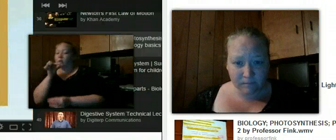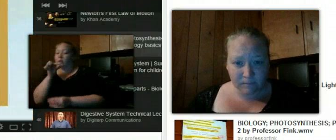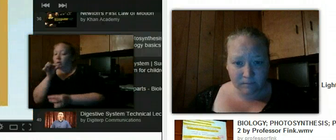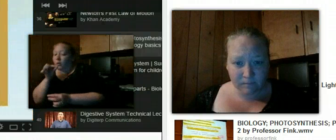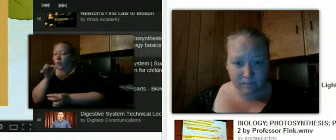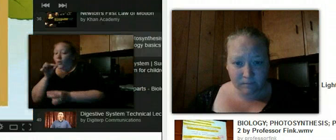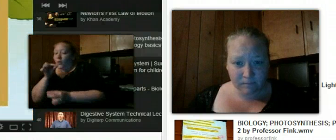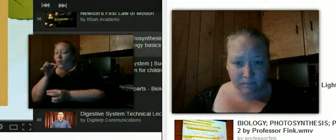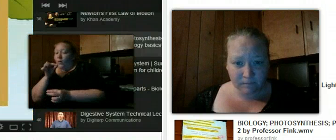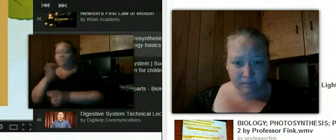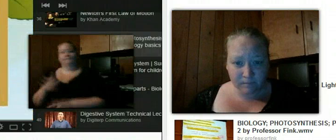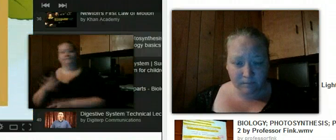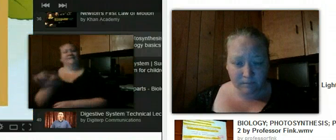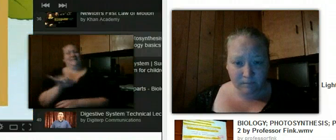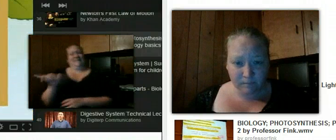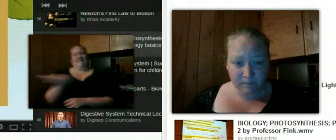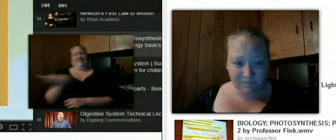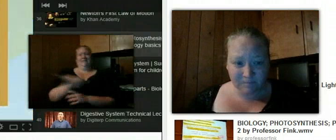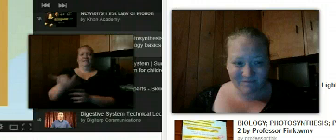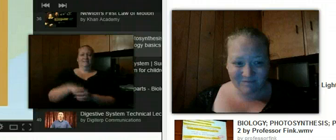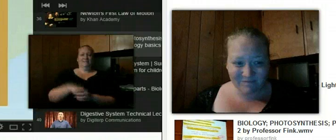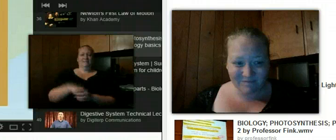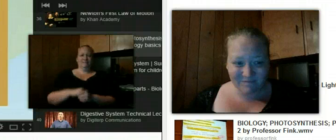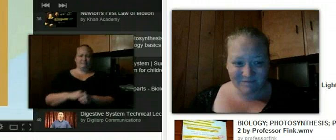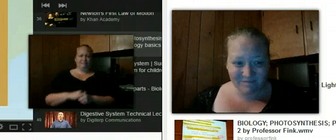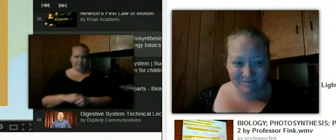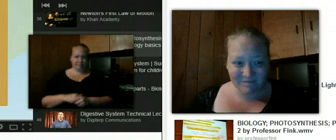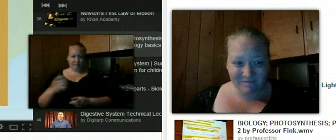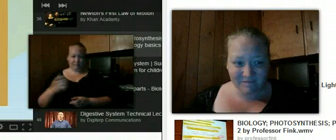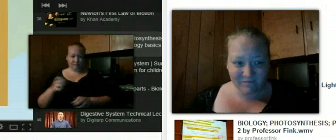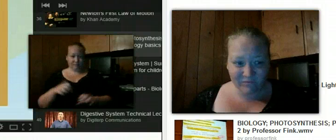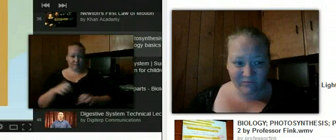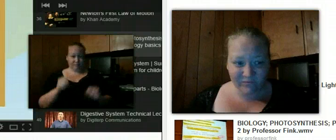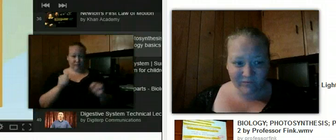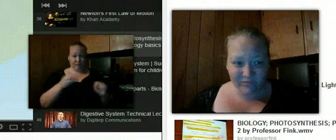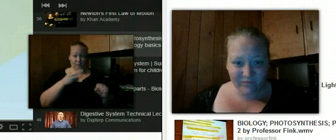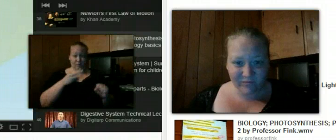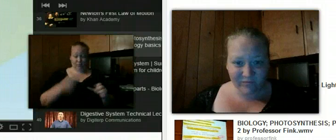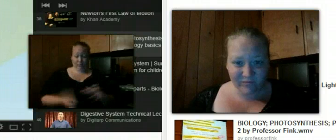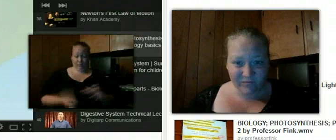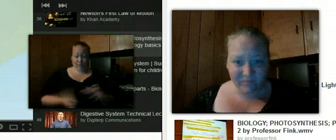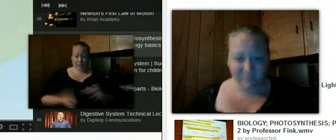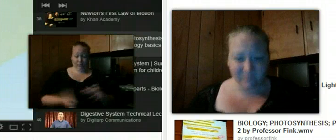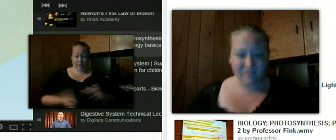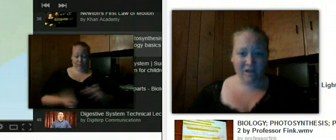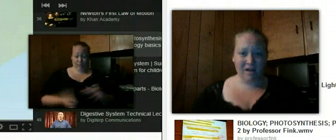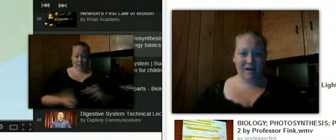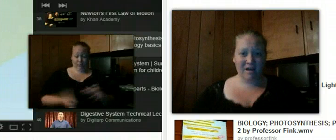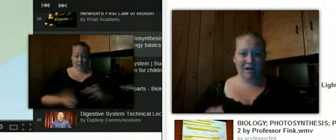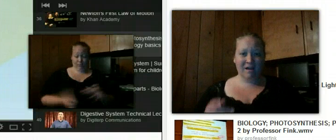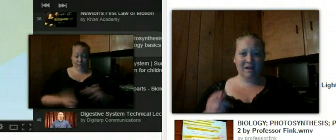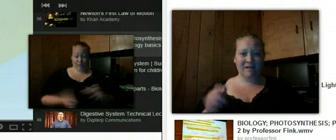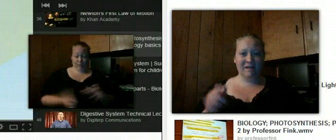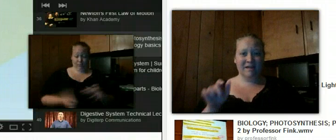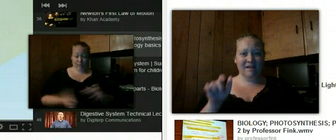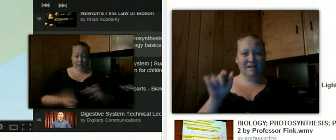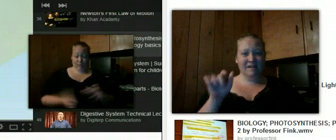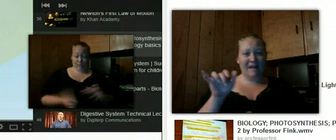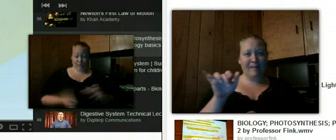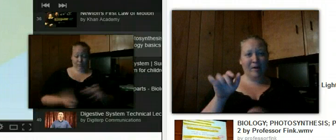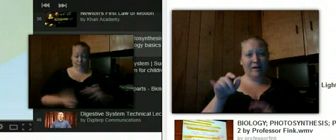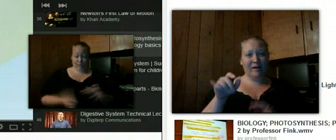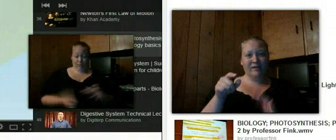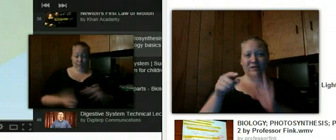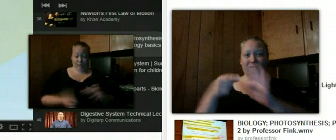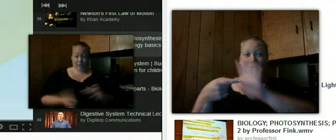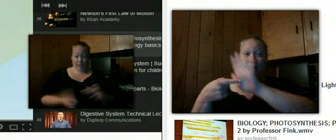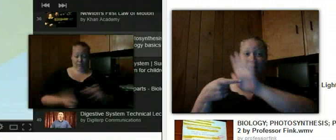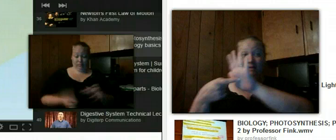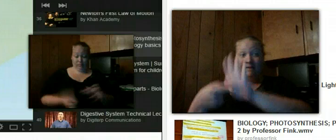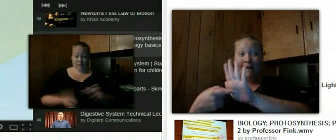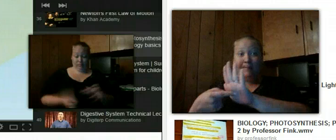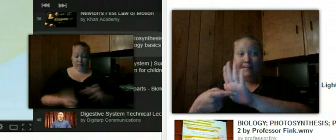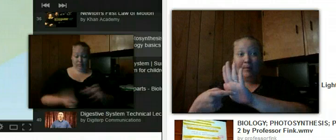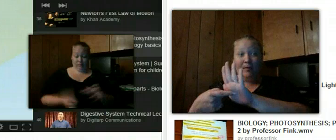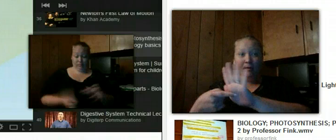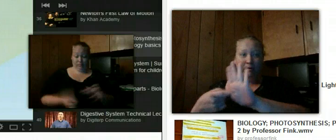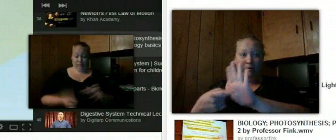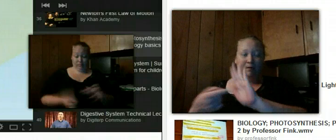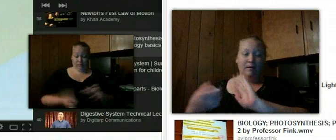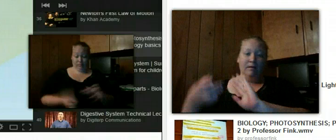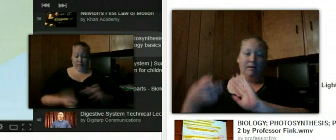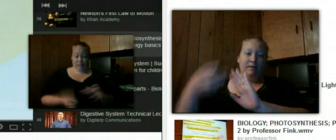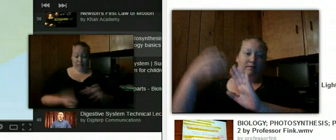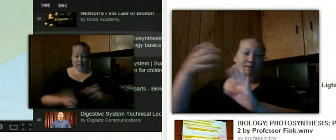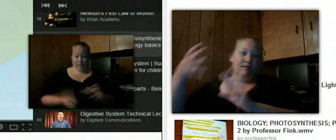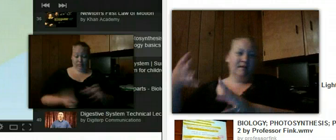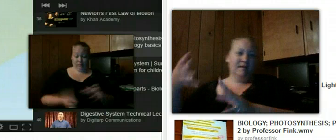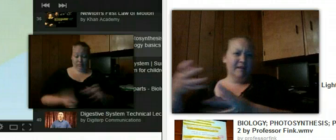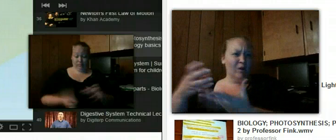the stem, branches, and all the way up to the leaves. The xylem. I think that part I should have said